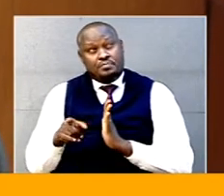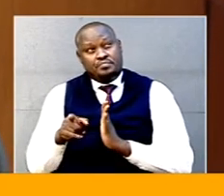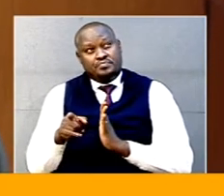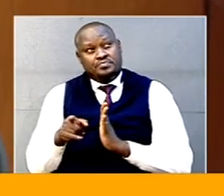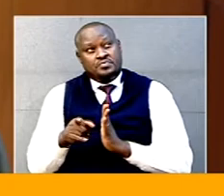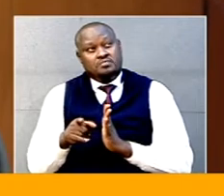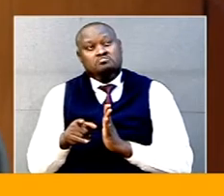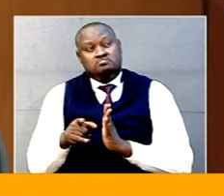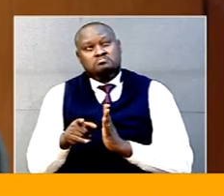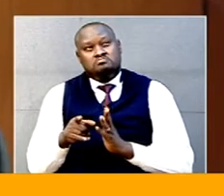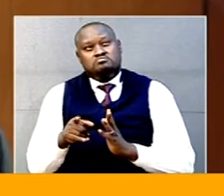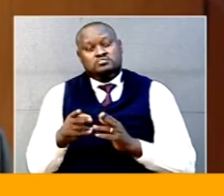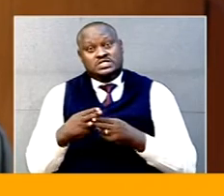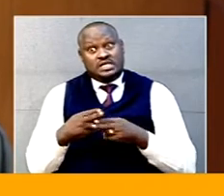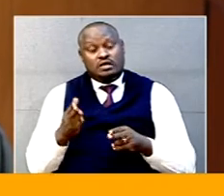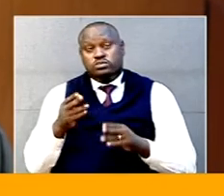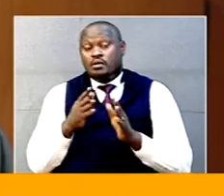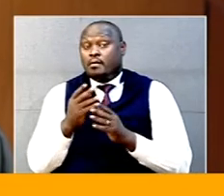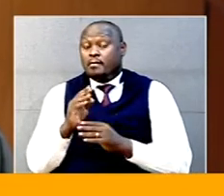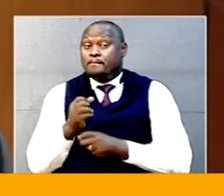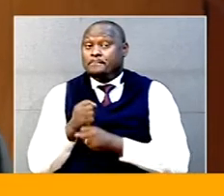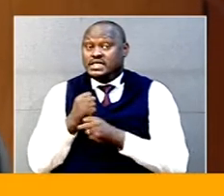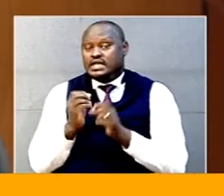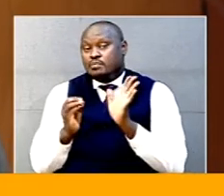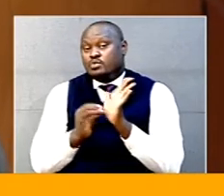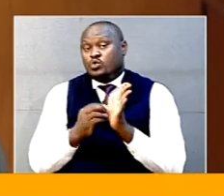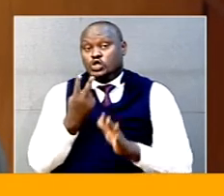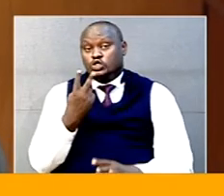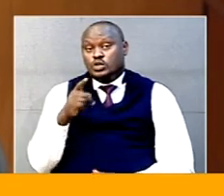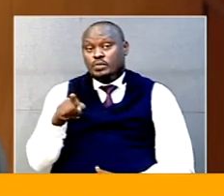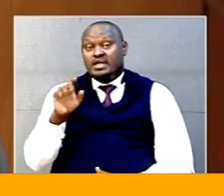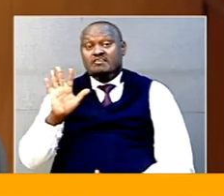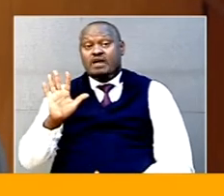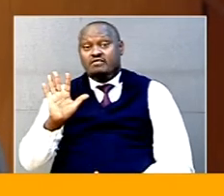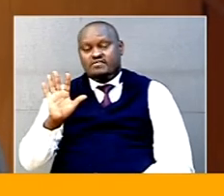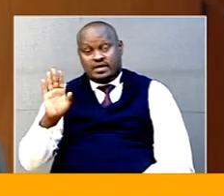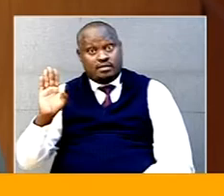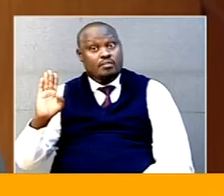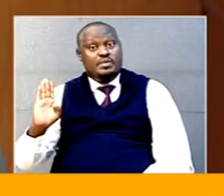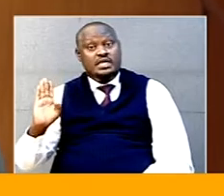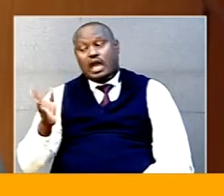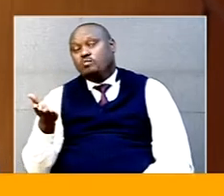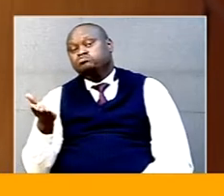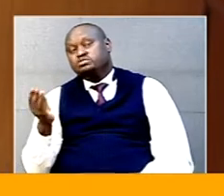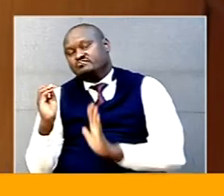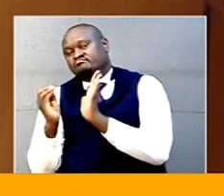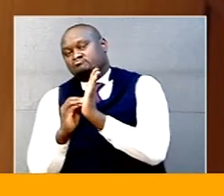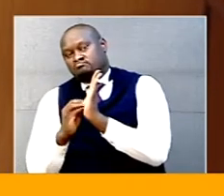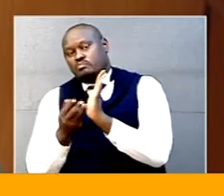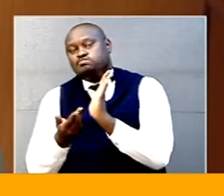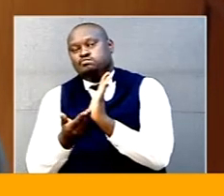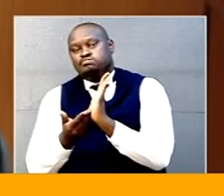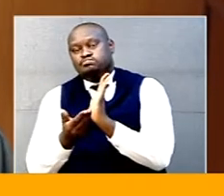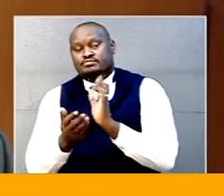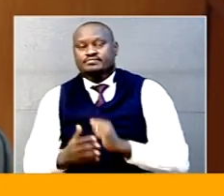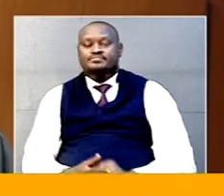for which $2.5 billion of the IDA 18 replenishment has been allocated to. As one